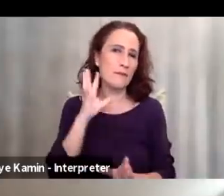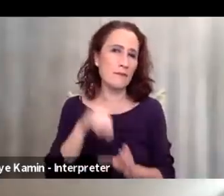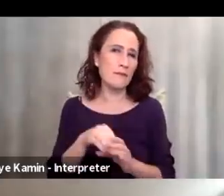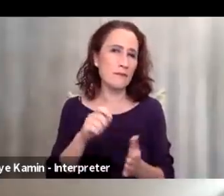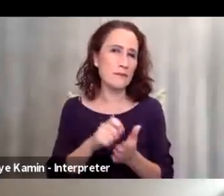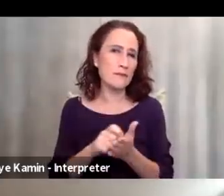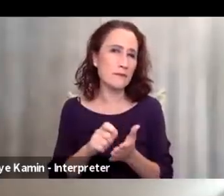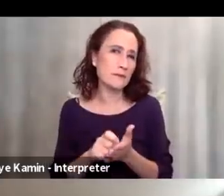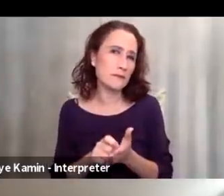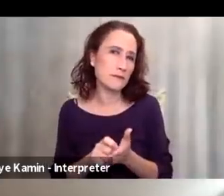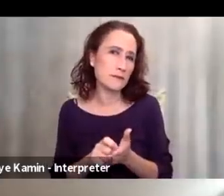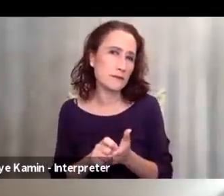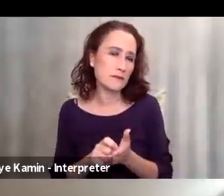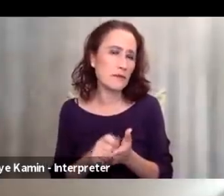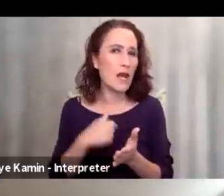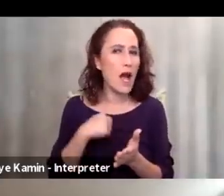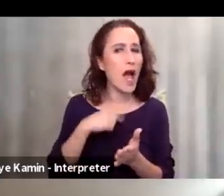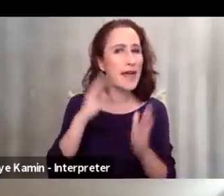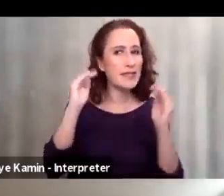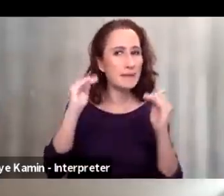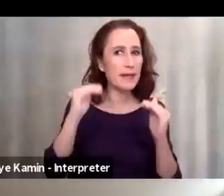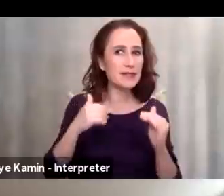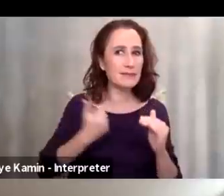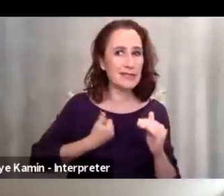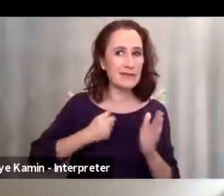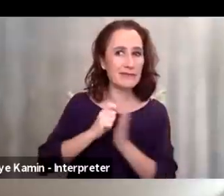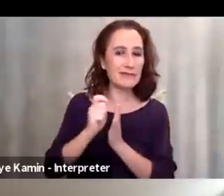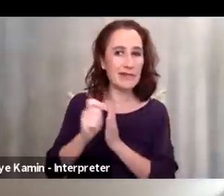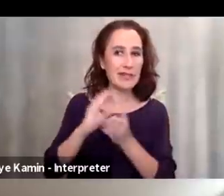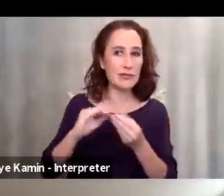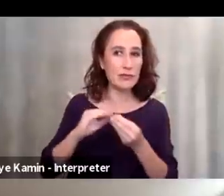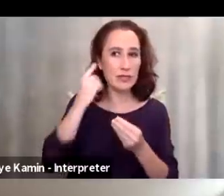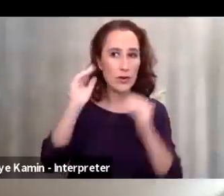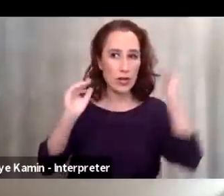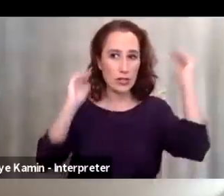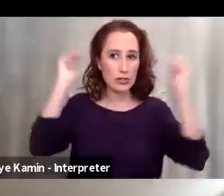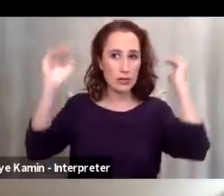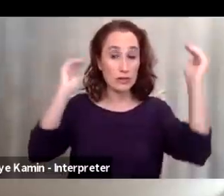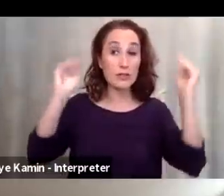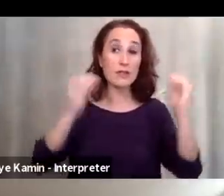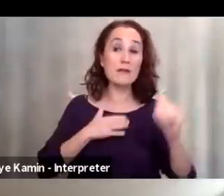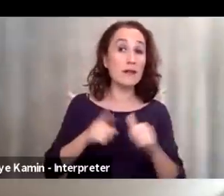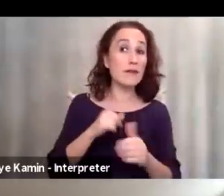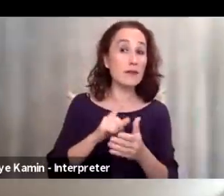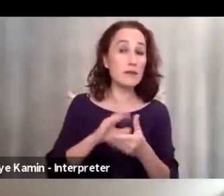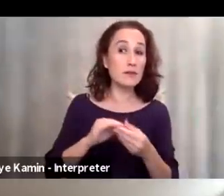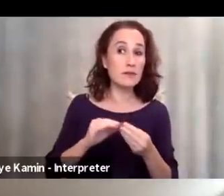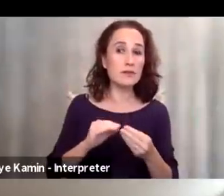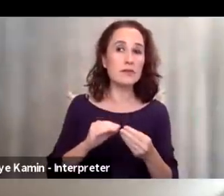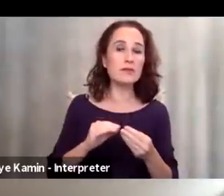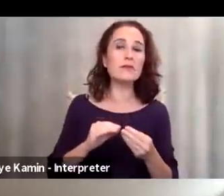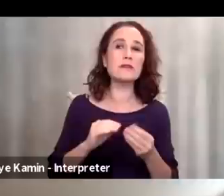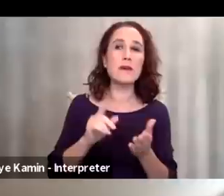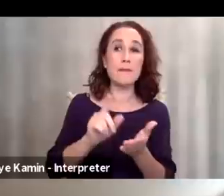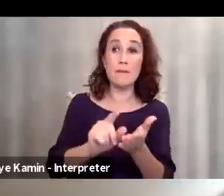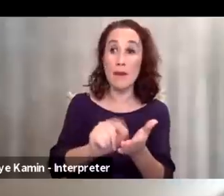I went into writing stories thinking I was going to write adult stories. And my very first story, which was published, written in the stars, was a